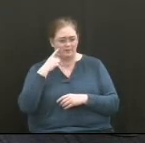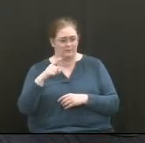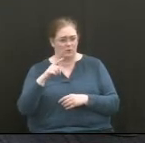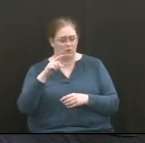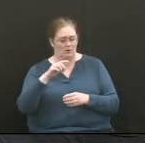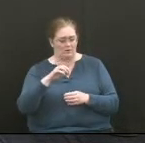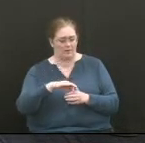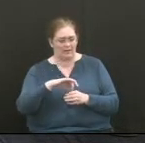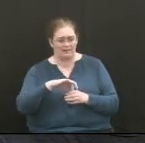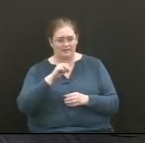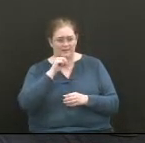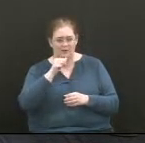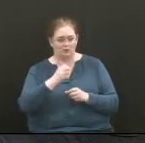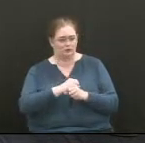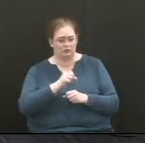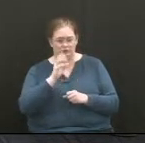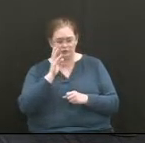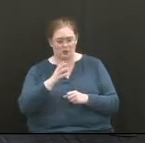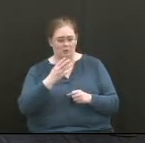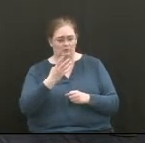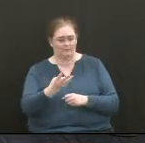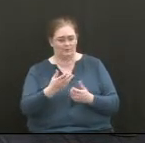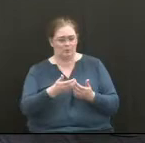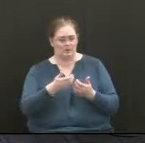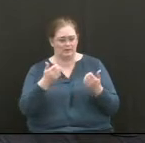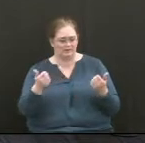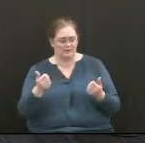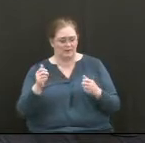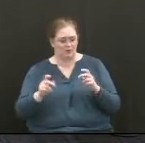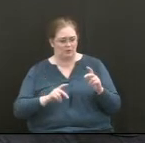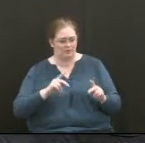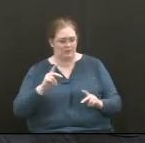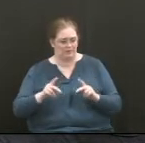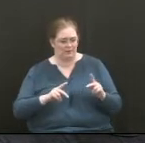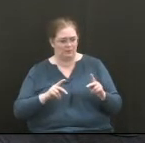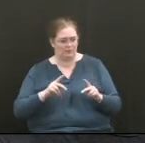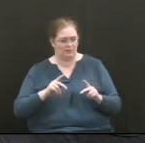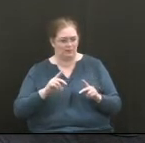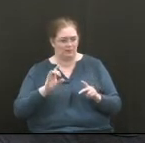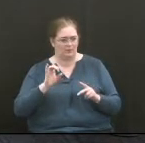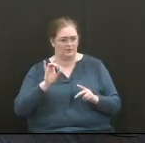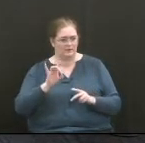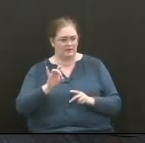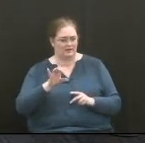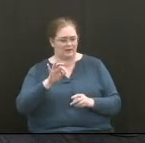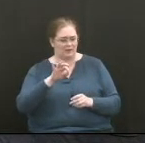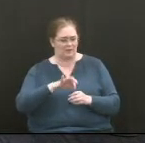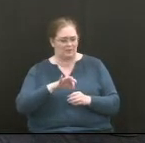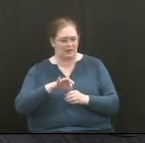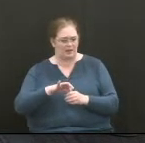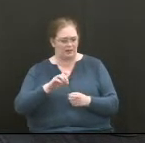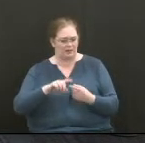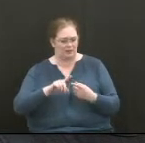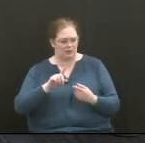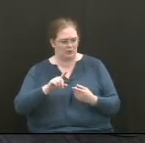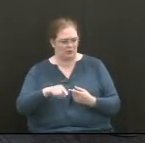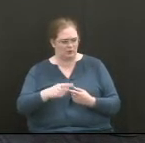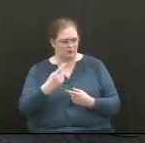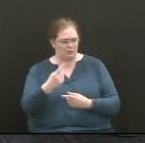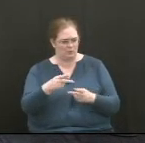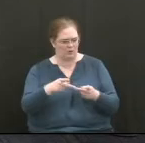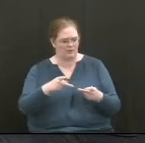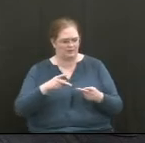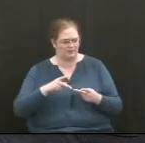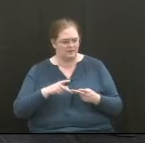ballots? They don't just go to four separate people sending out ballots to help. It goes to one